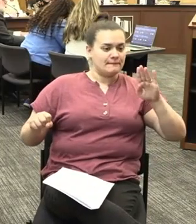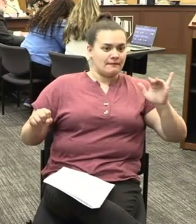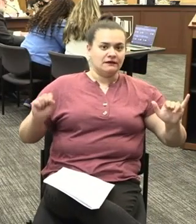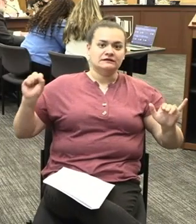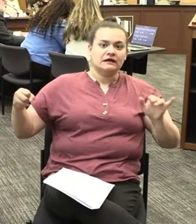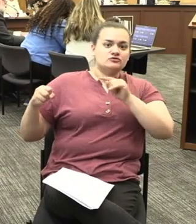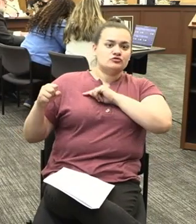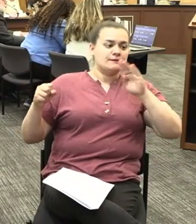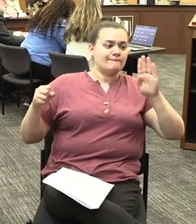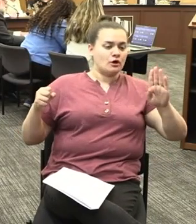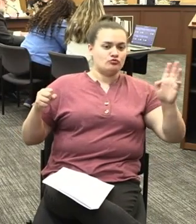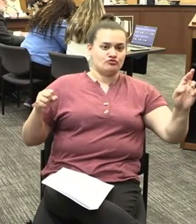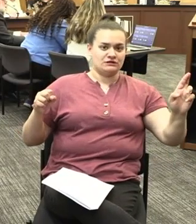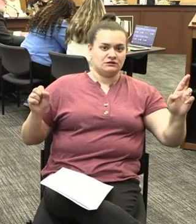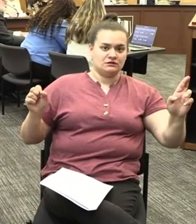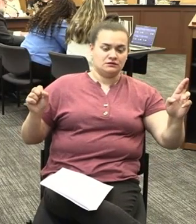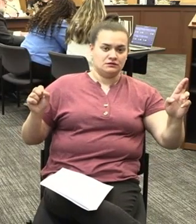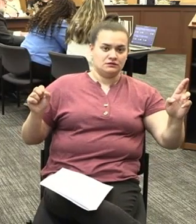Broderick.